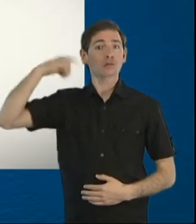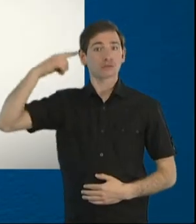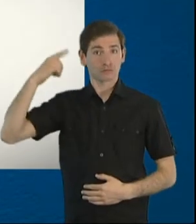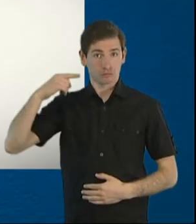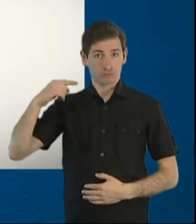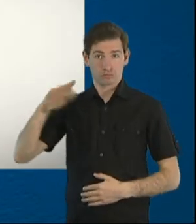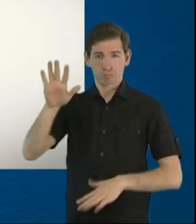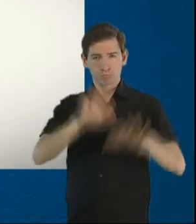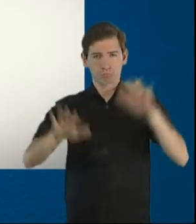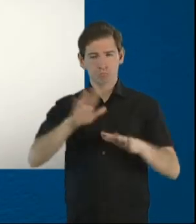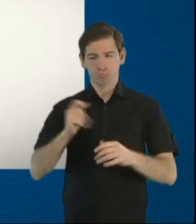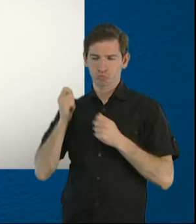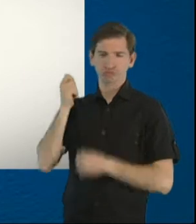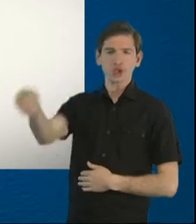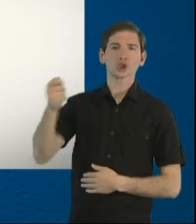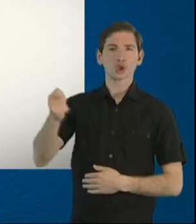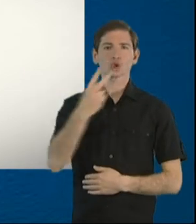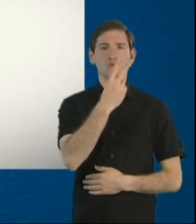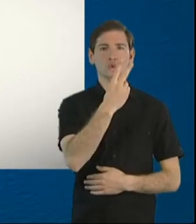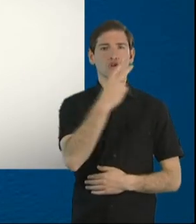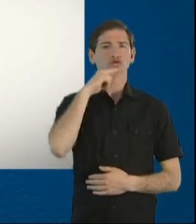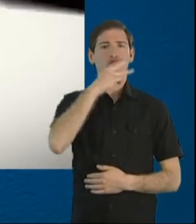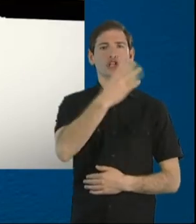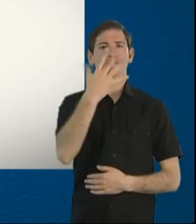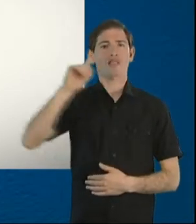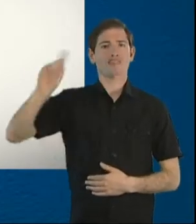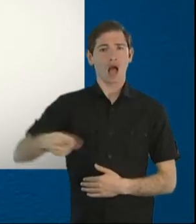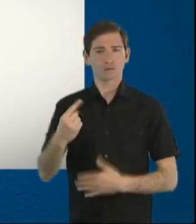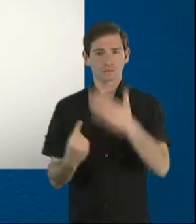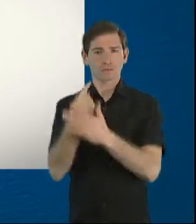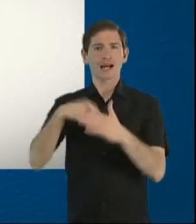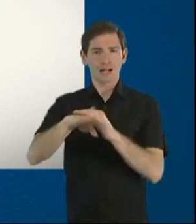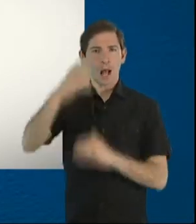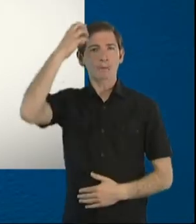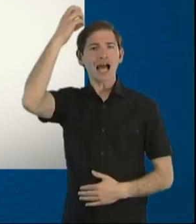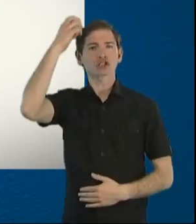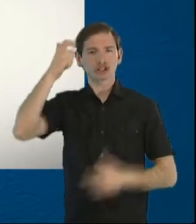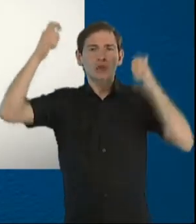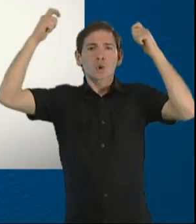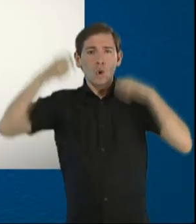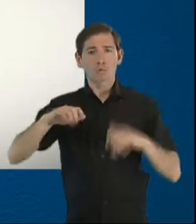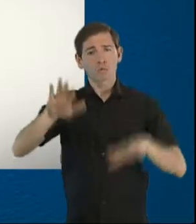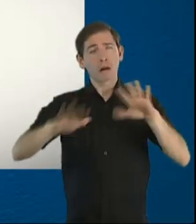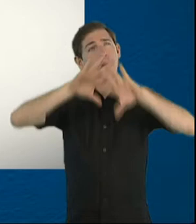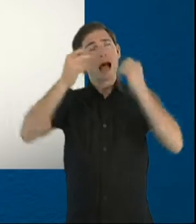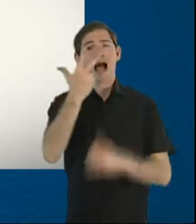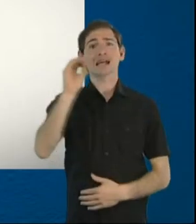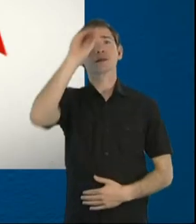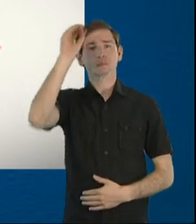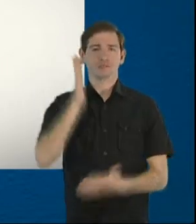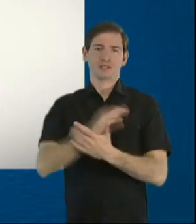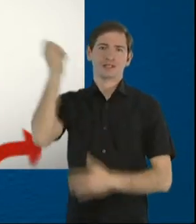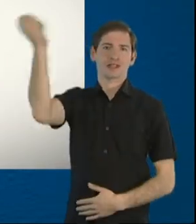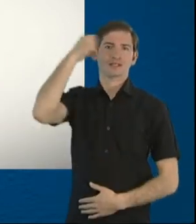around 235,000 cases in the Magistrates' Court. Around 80% end in successful prosecution. More